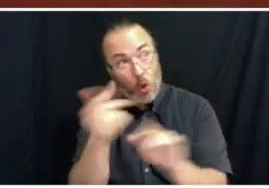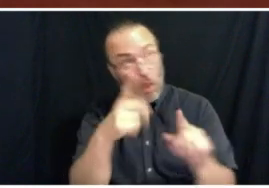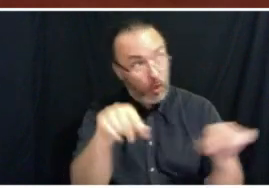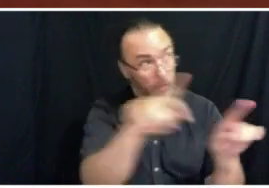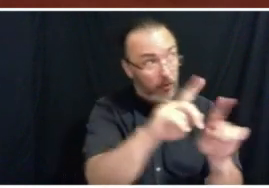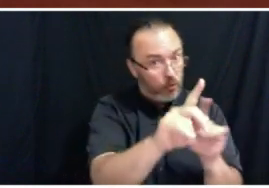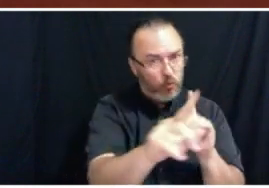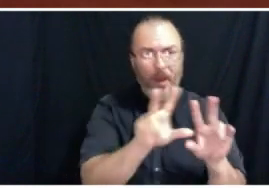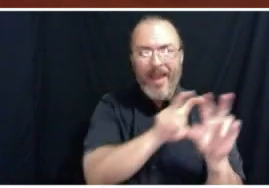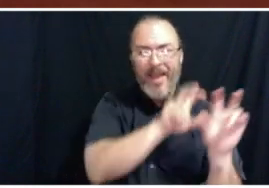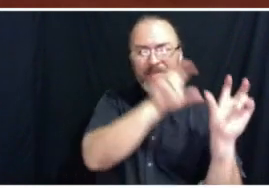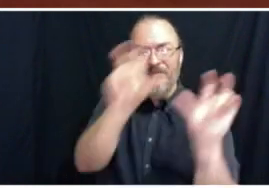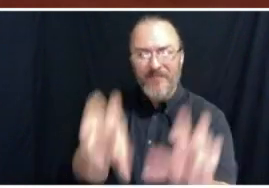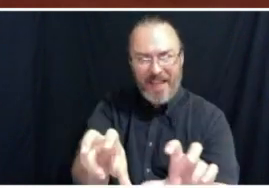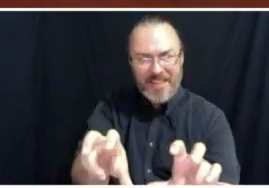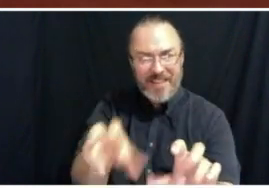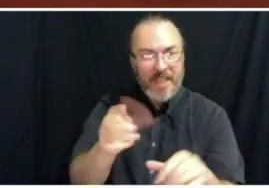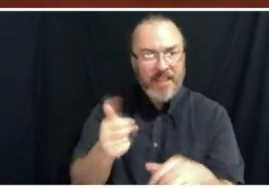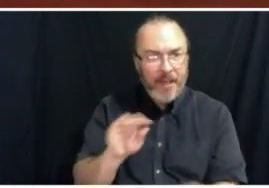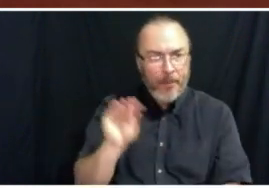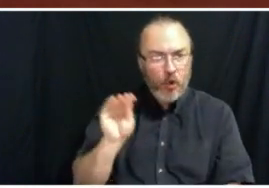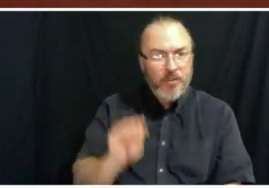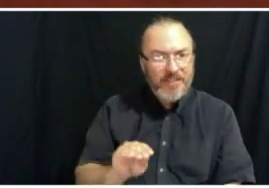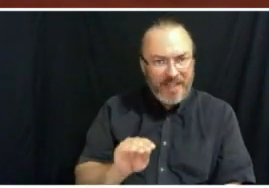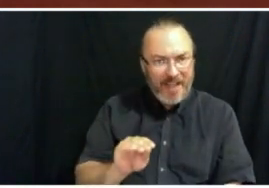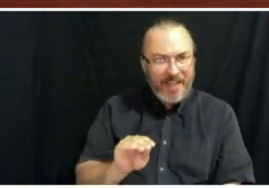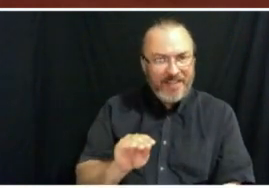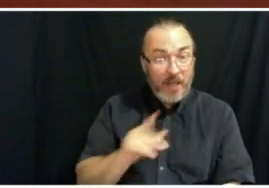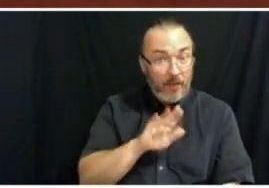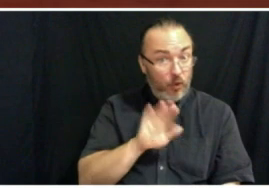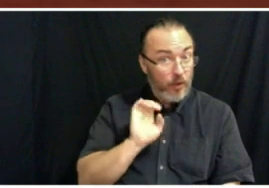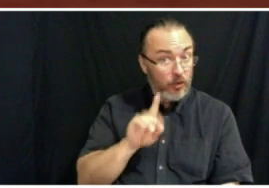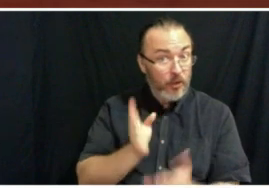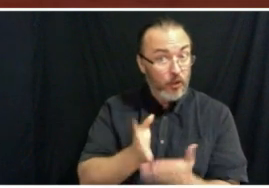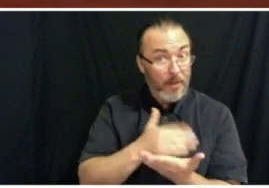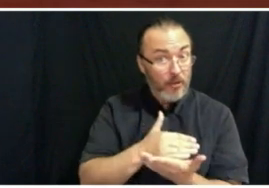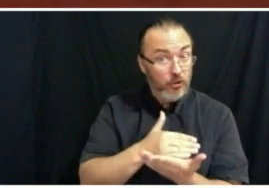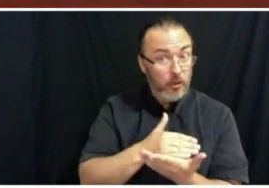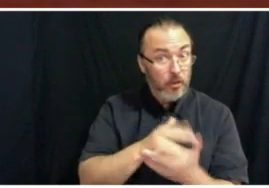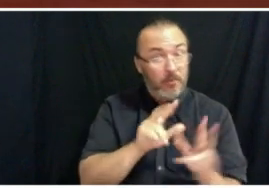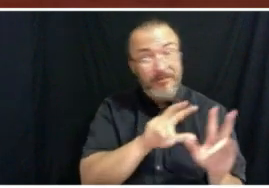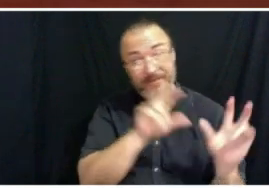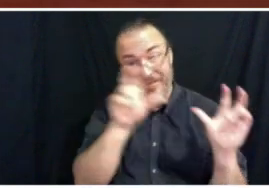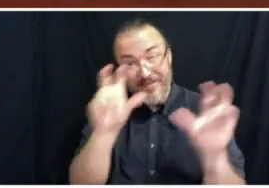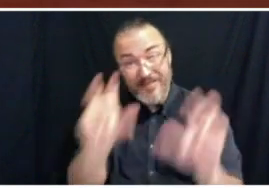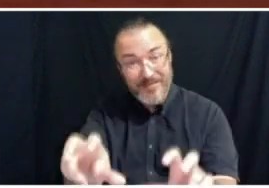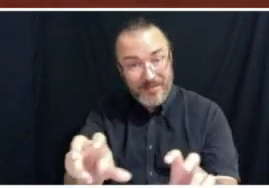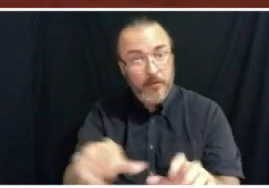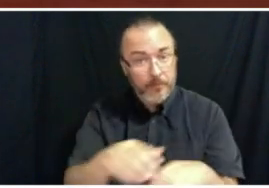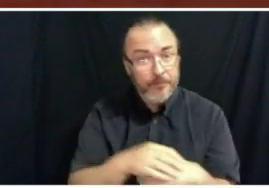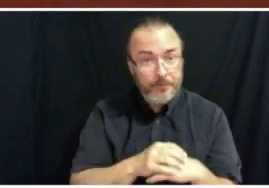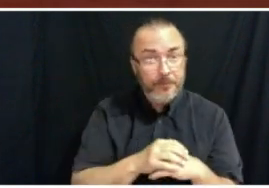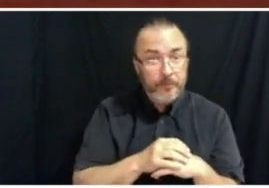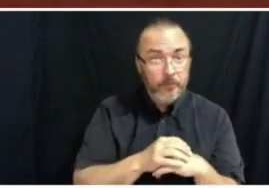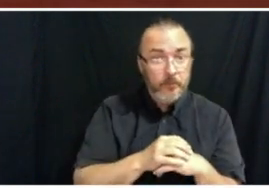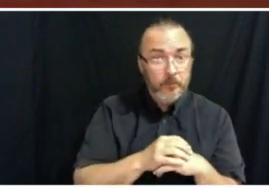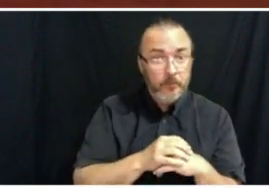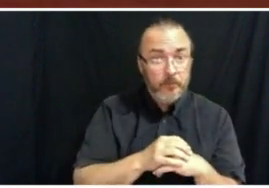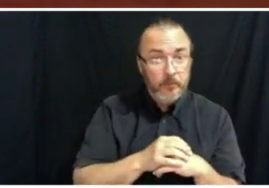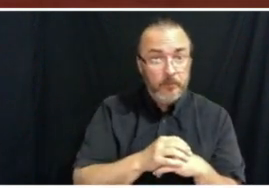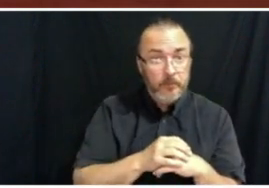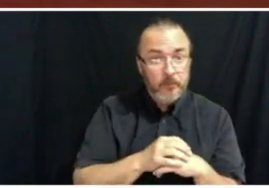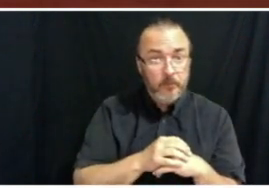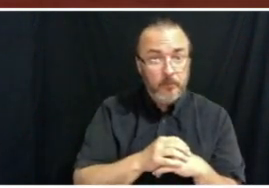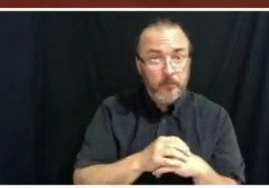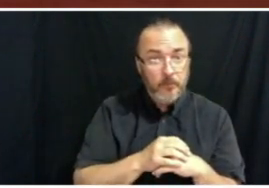10% of their education budget on early childhood education. Thank you.